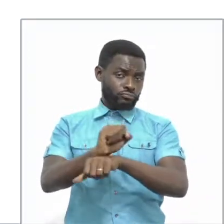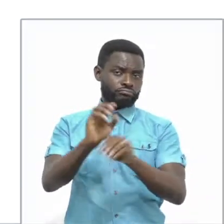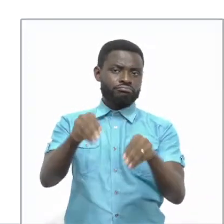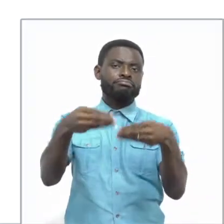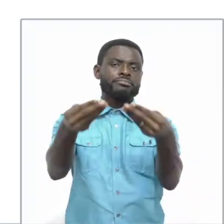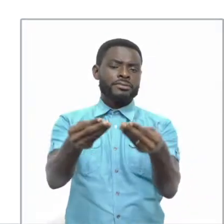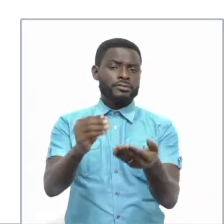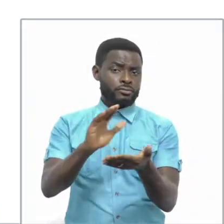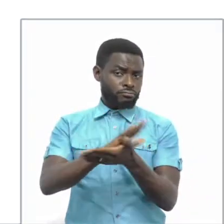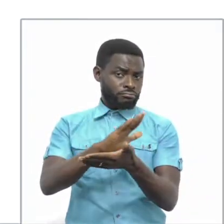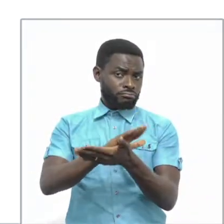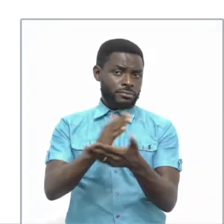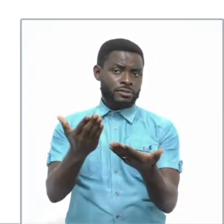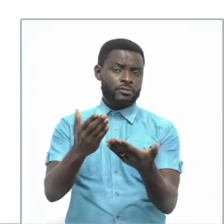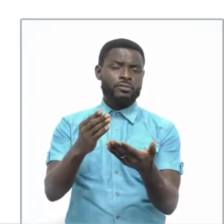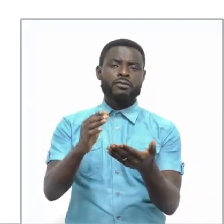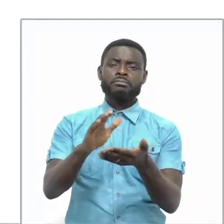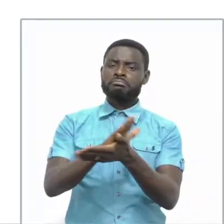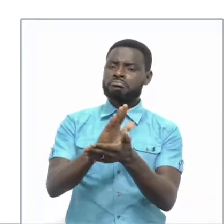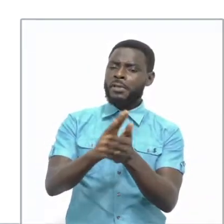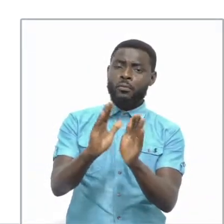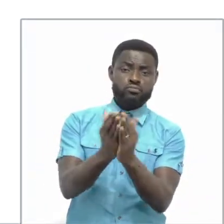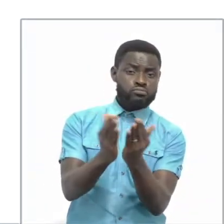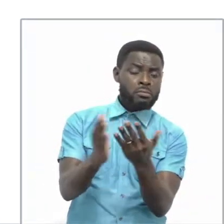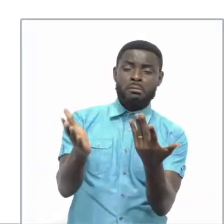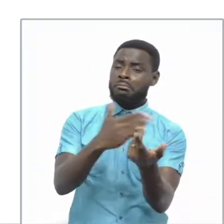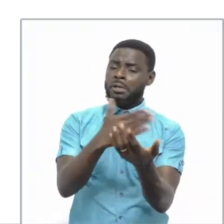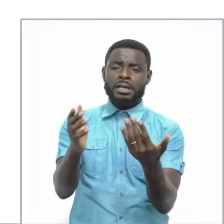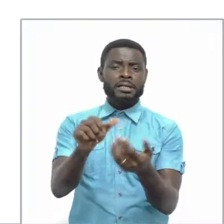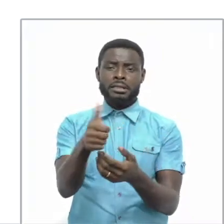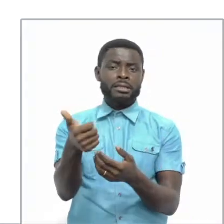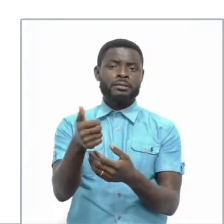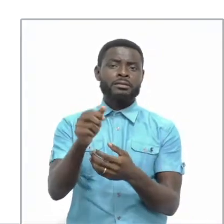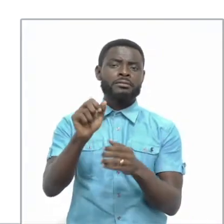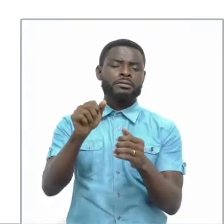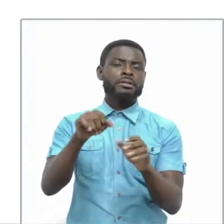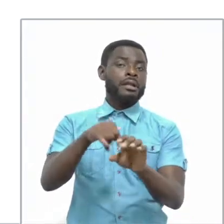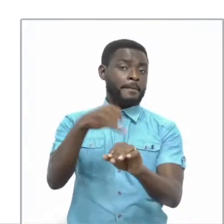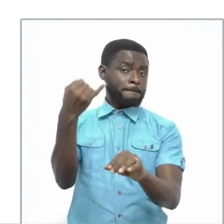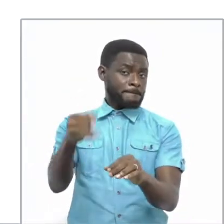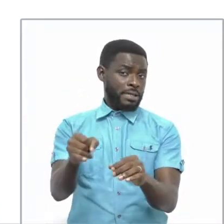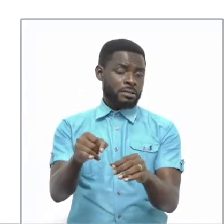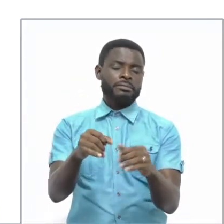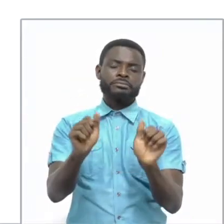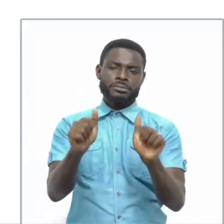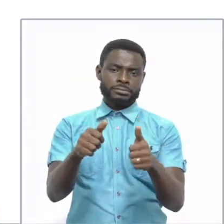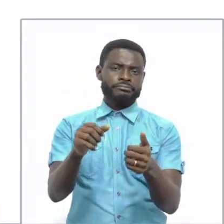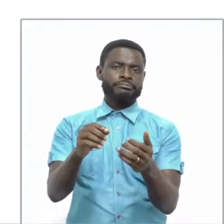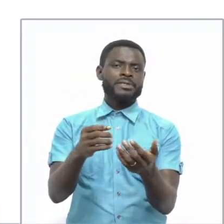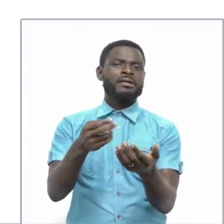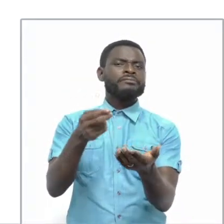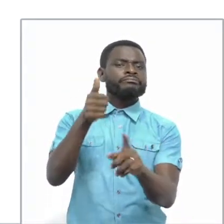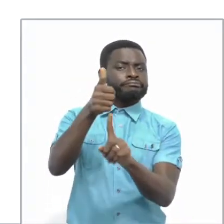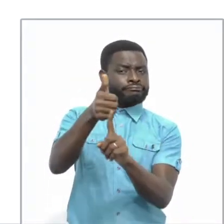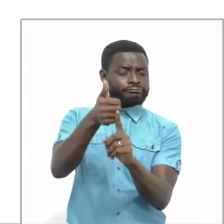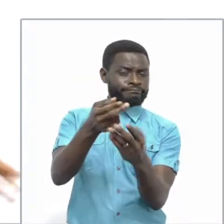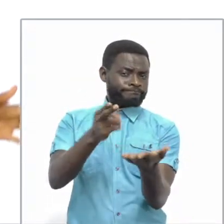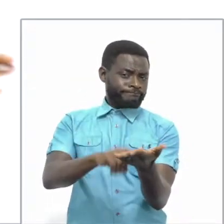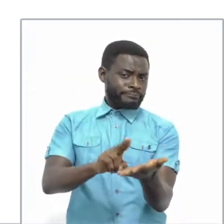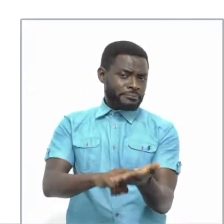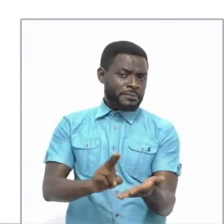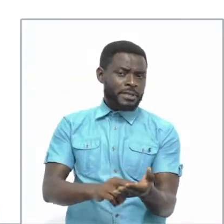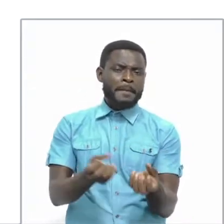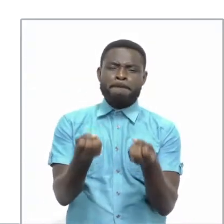out your sheets. Take out any sheets of paper, notebooks, anything that you may have, and your pens. And then write down as